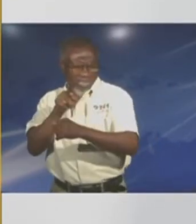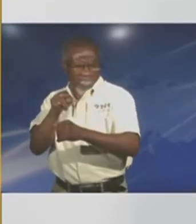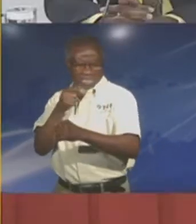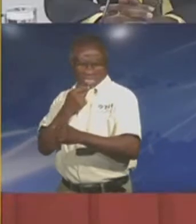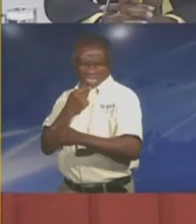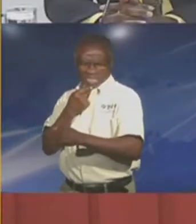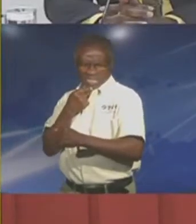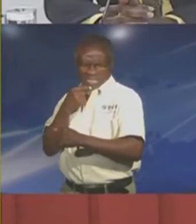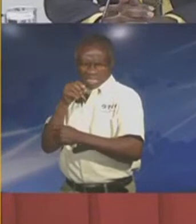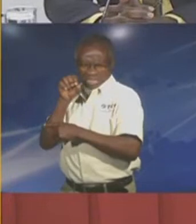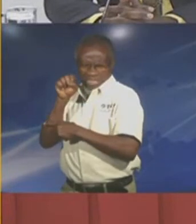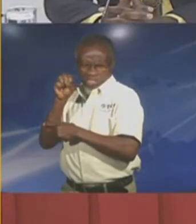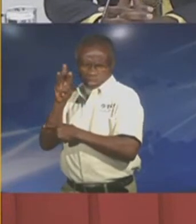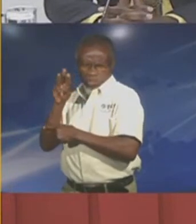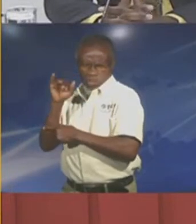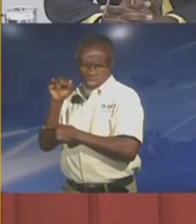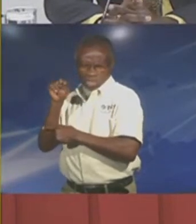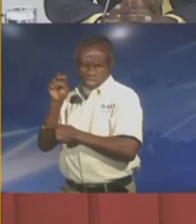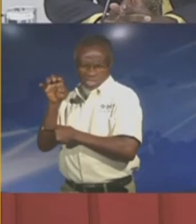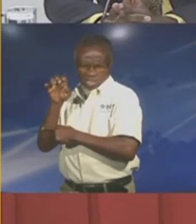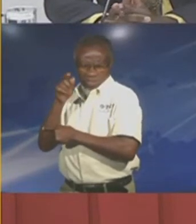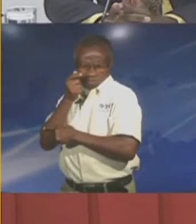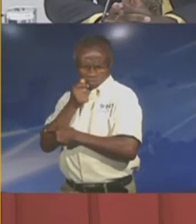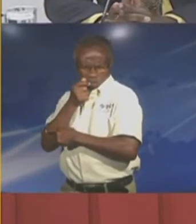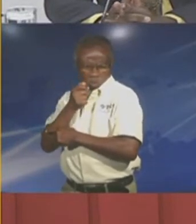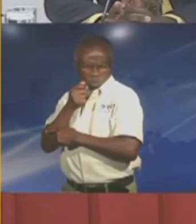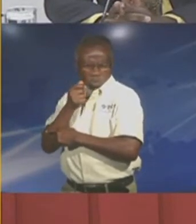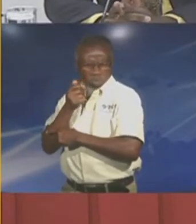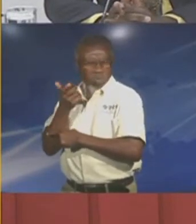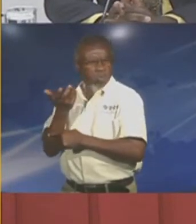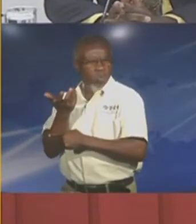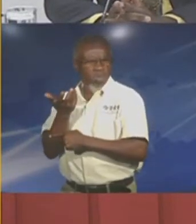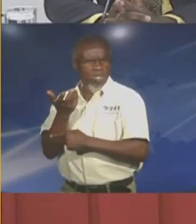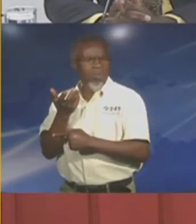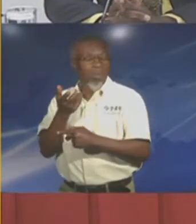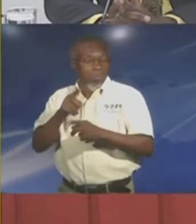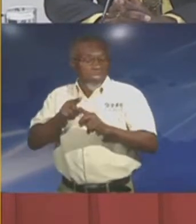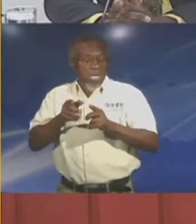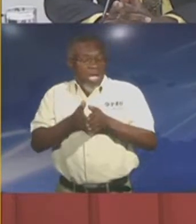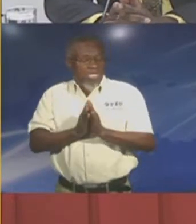me, I would like to find out what diseases do we have in